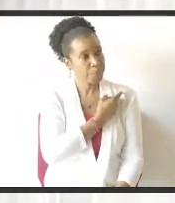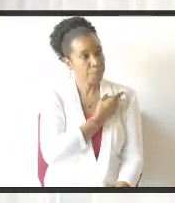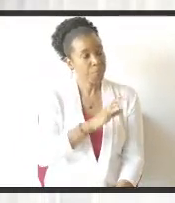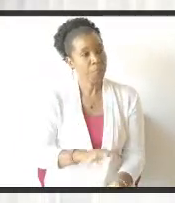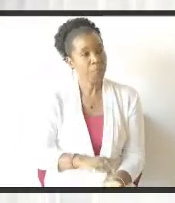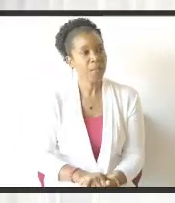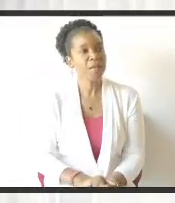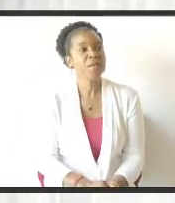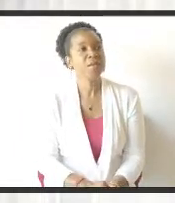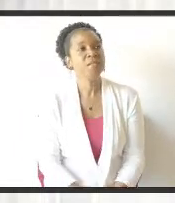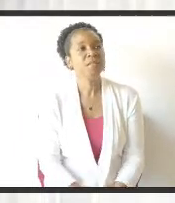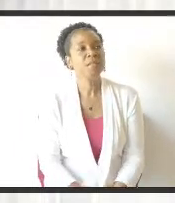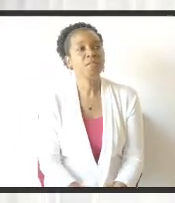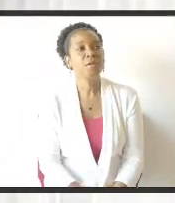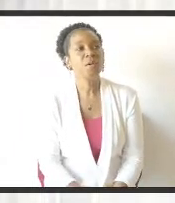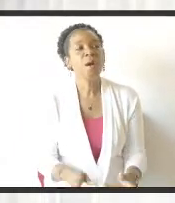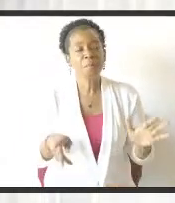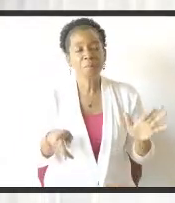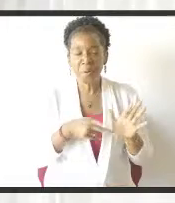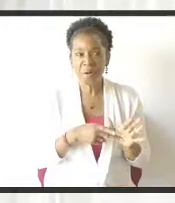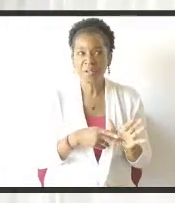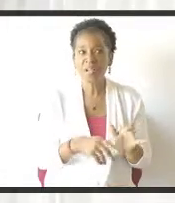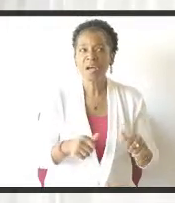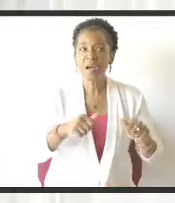personal discipline, he